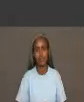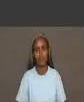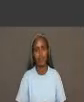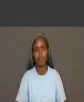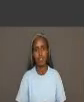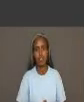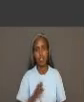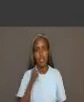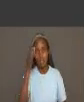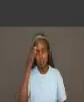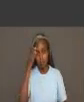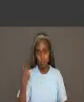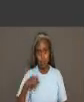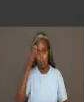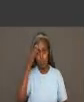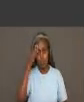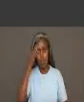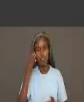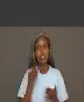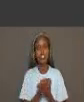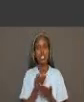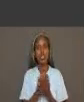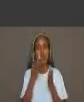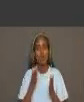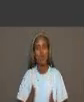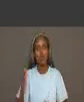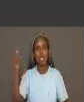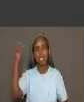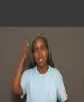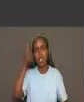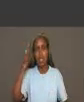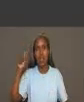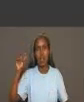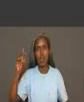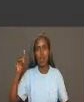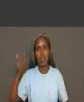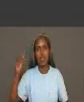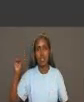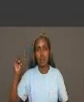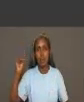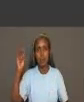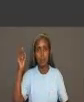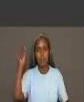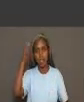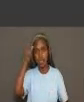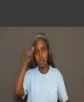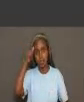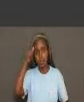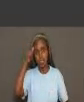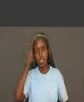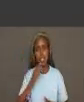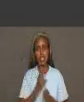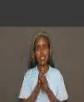As we know, the economist Adam Smith laid the foundation of